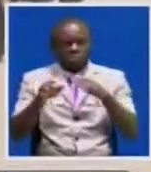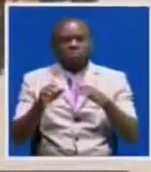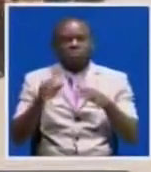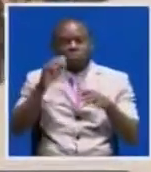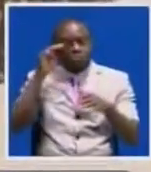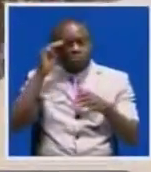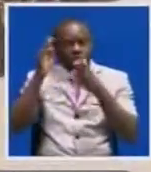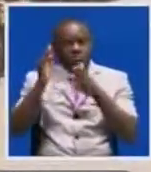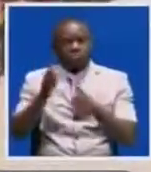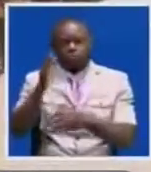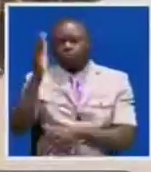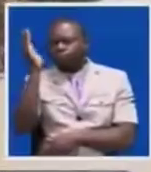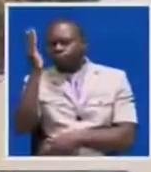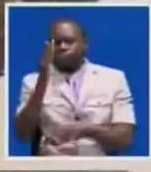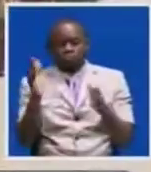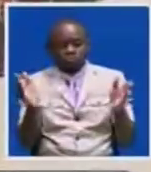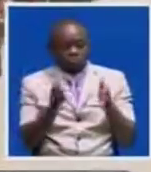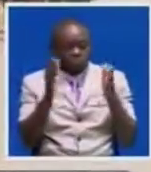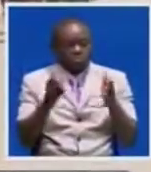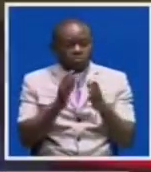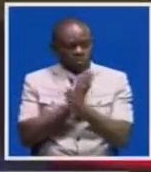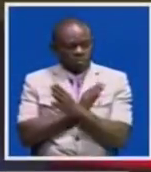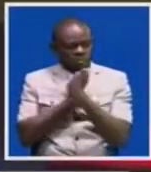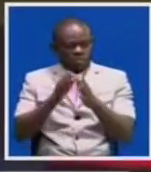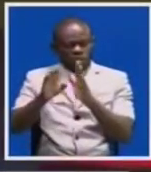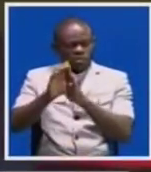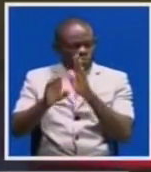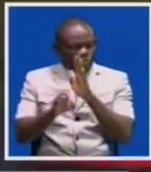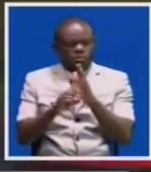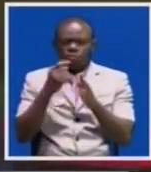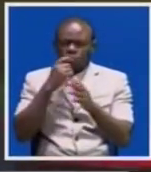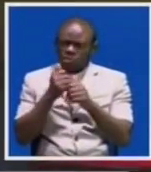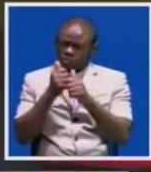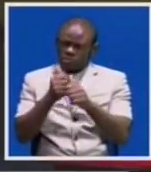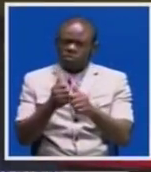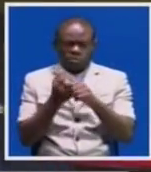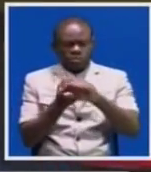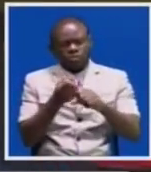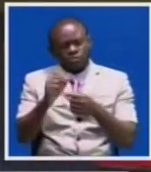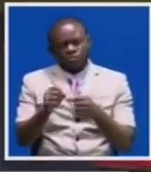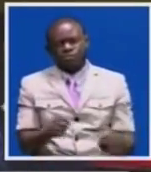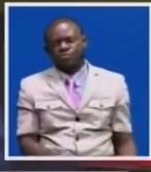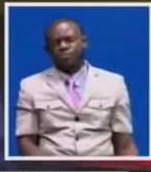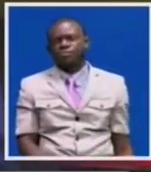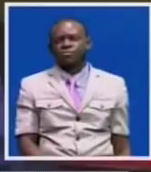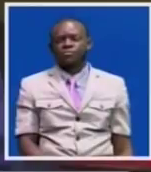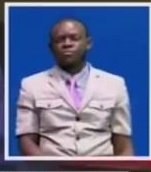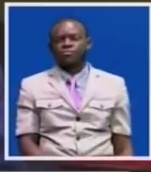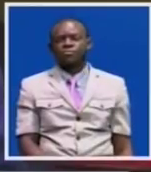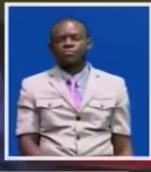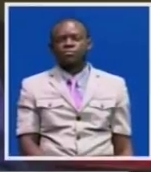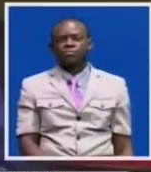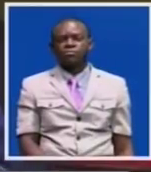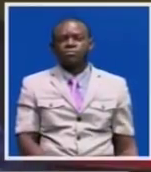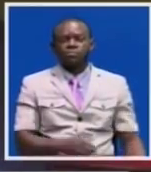to uphold and defend the national constitution. Lungu, President of the Republic of Zambia, has been